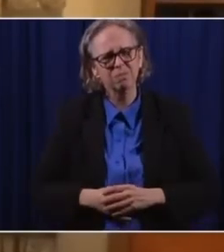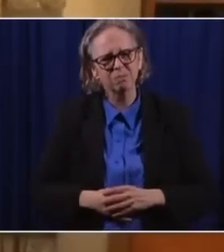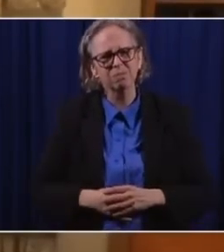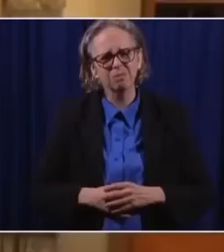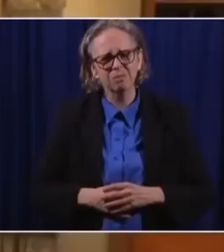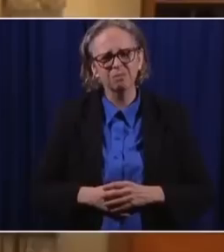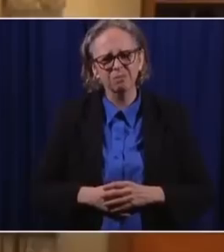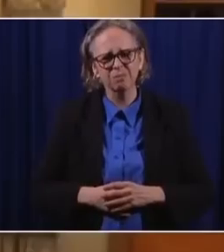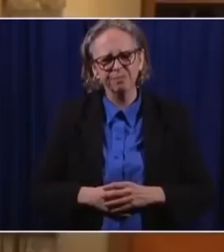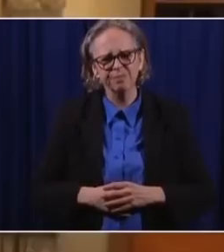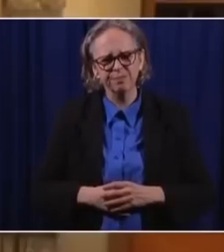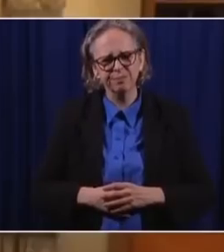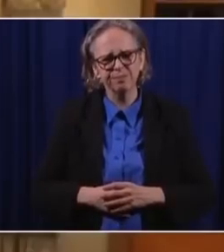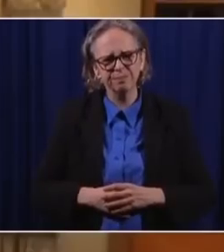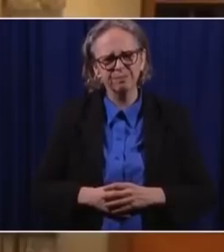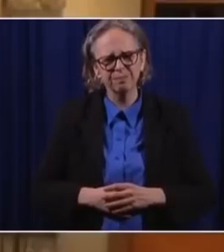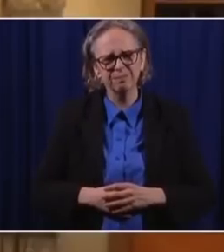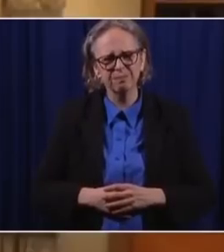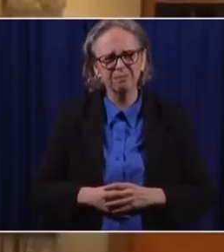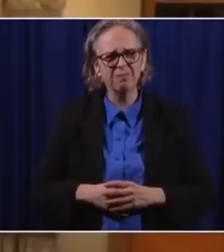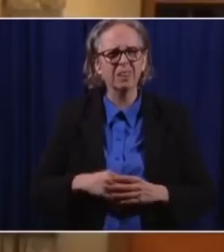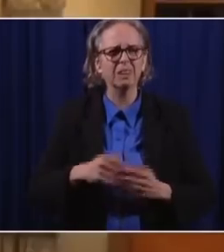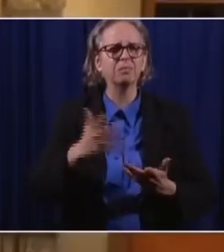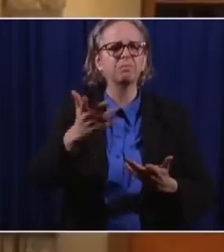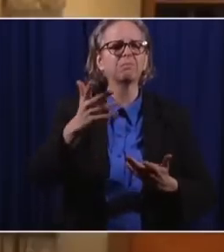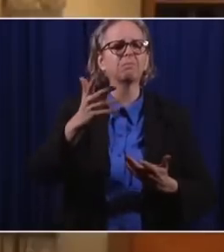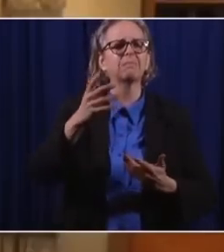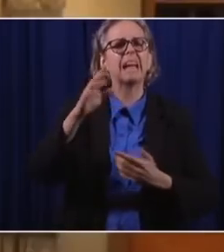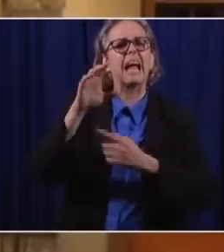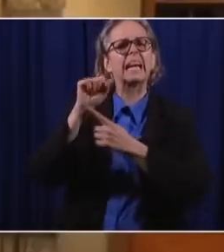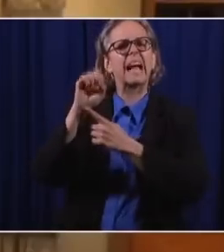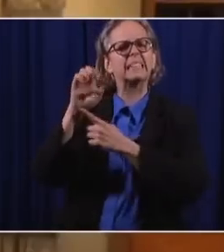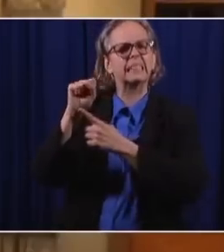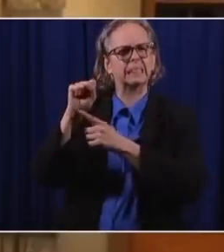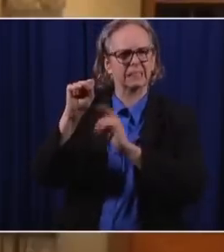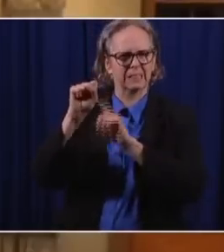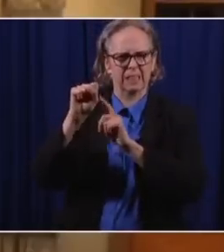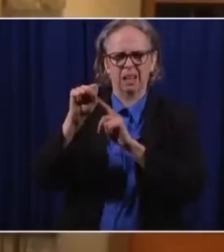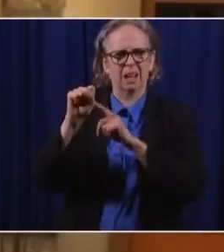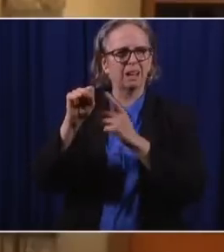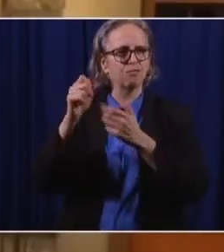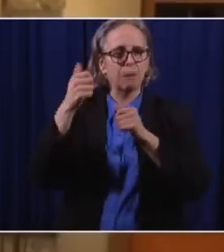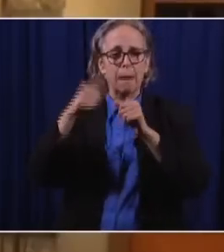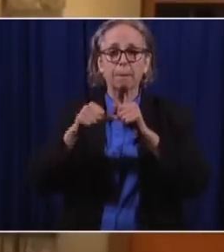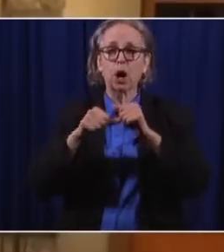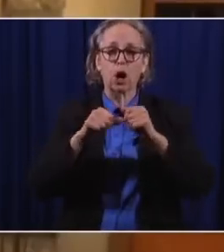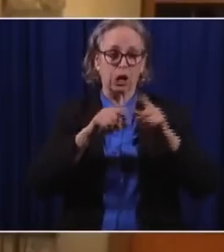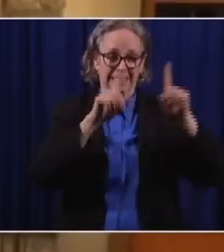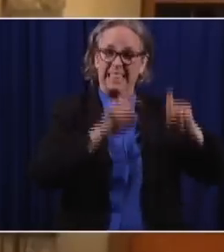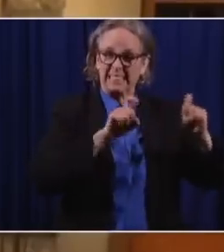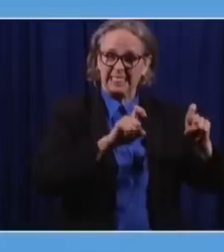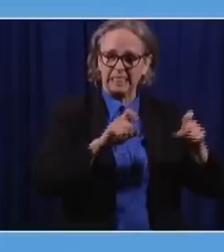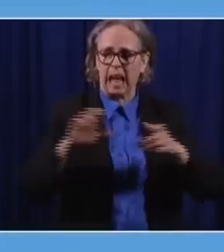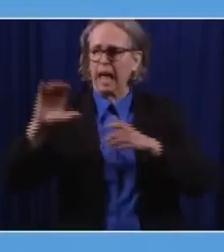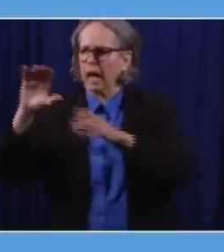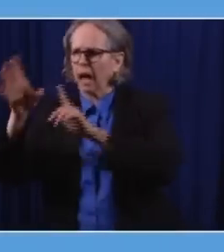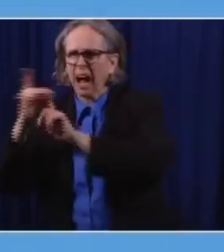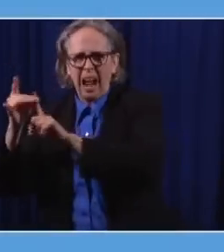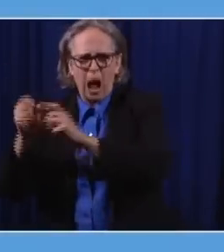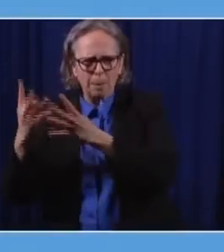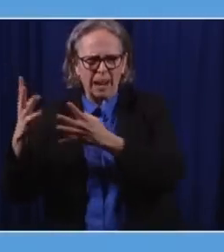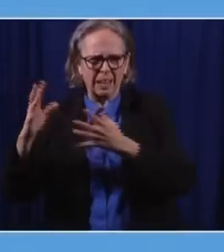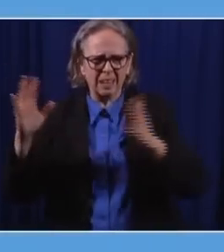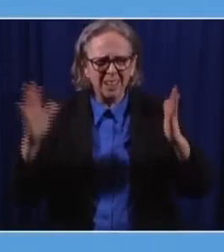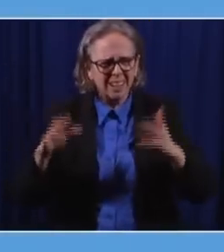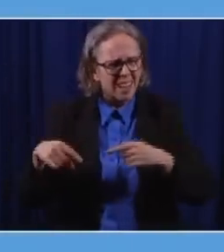Michael, let's go to the cases versus the testing. One question we frequently get is, are